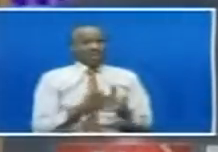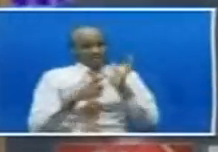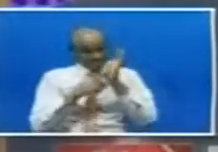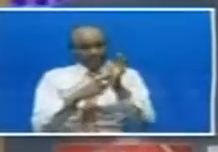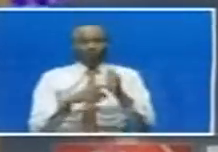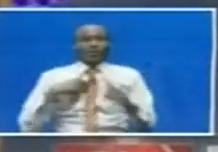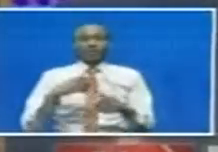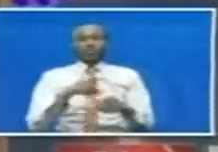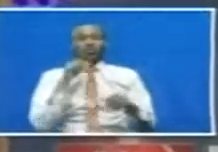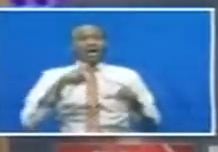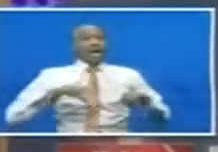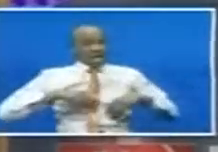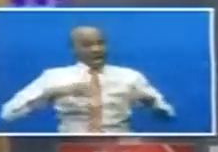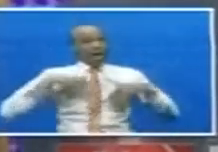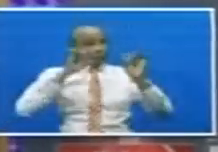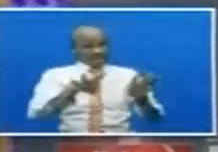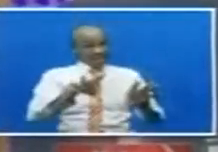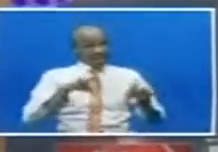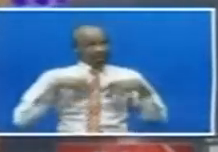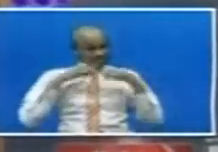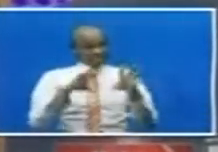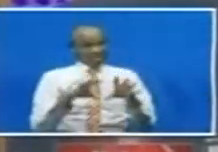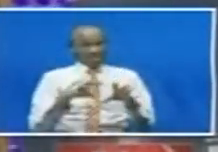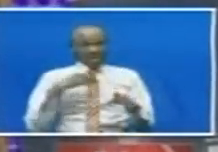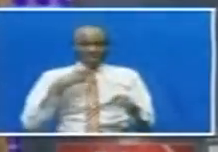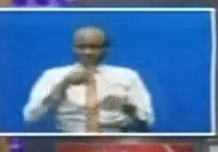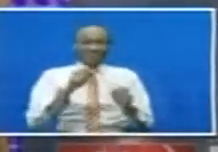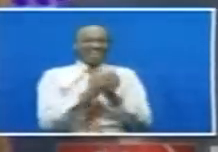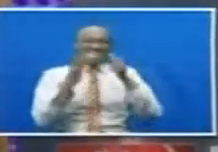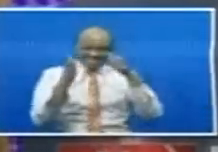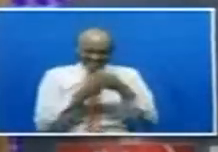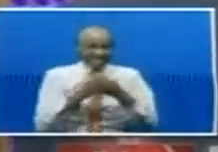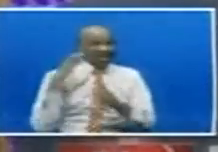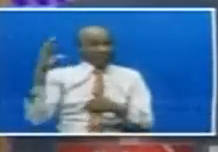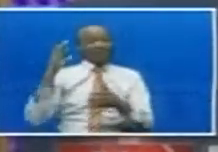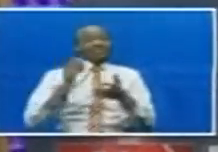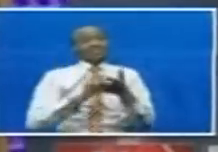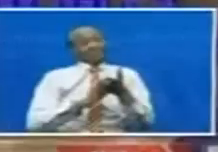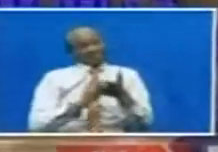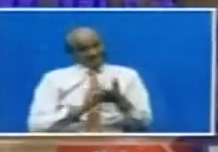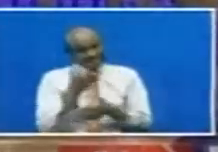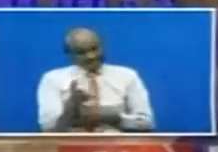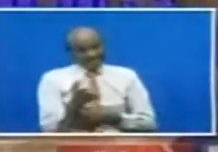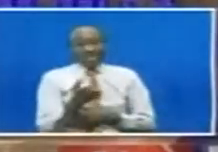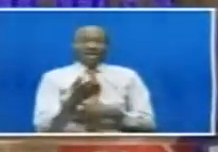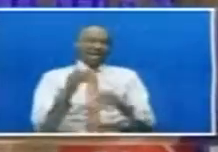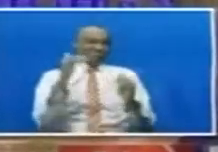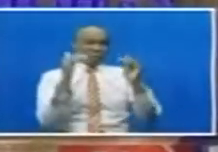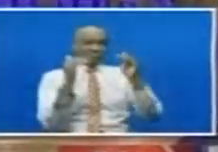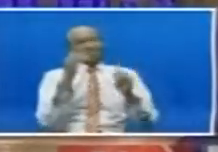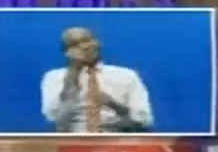Australia with 19 cabinet secretaries or ministers. The average age